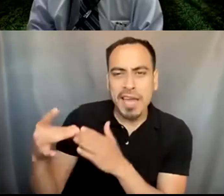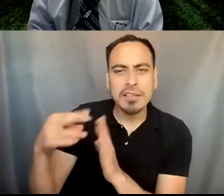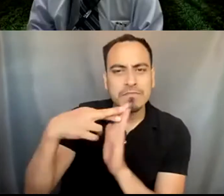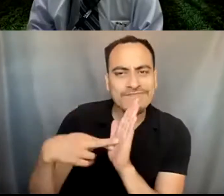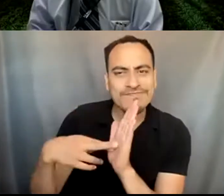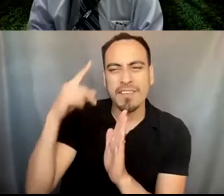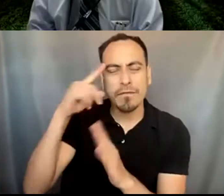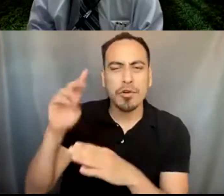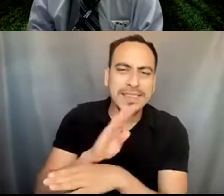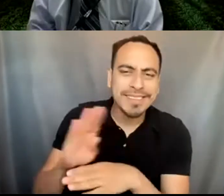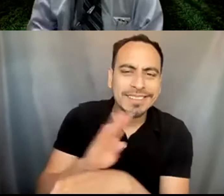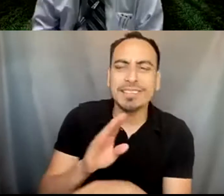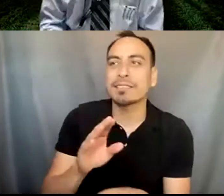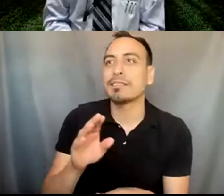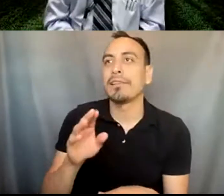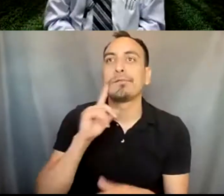example, restrictions on